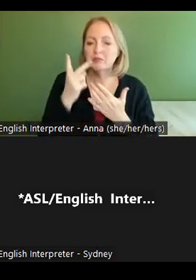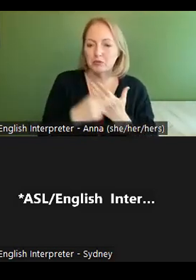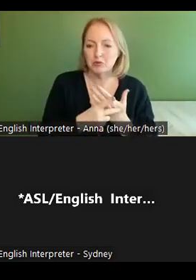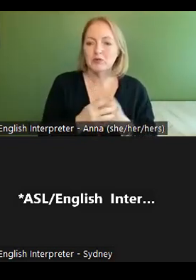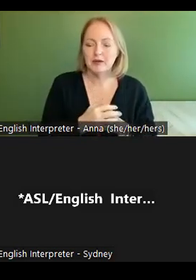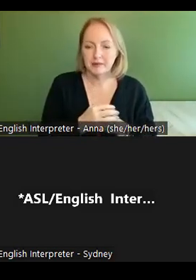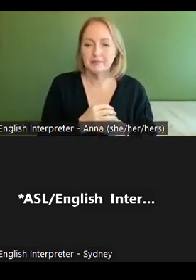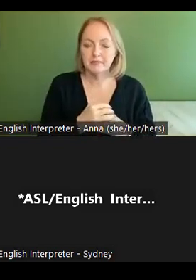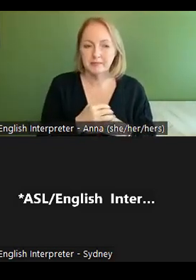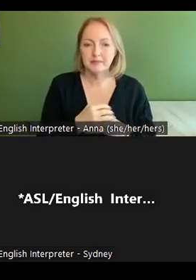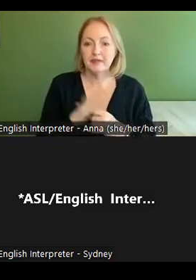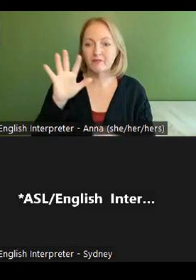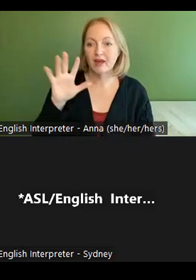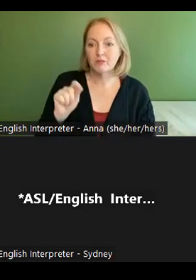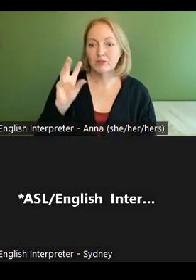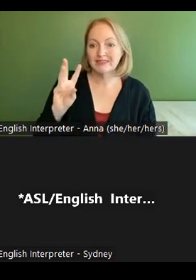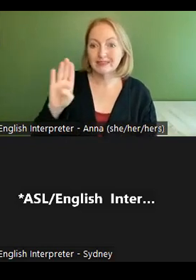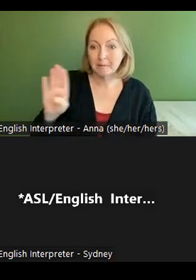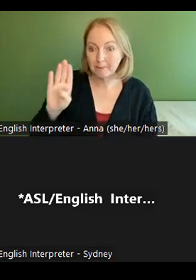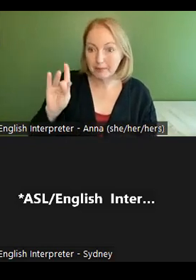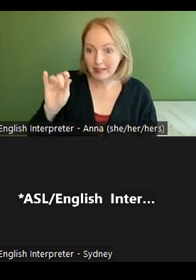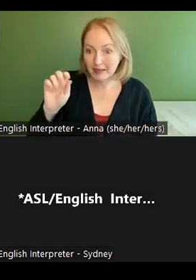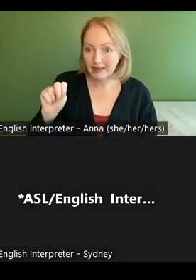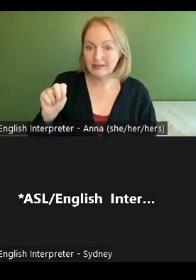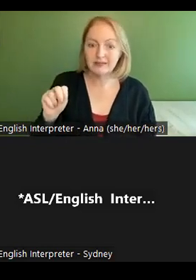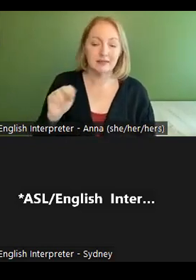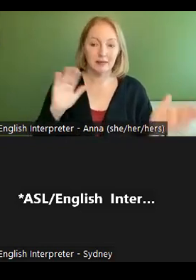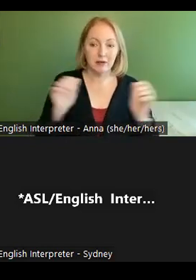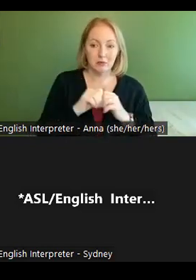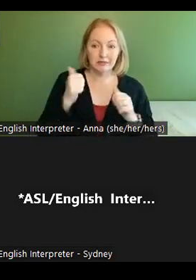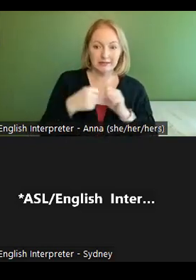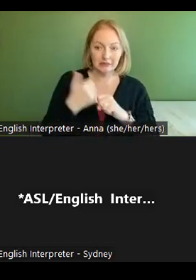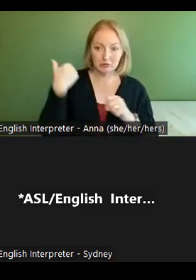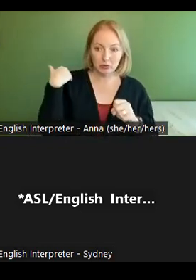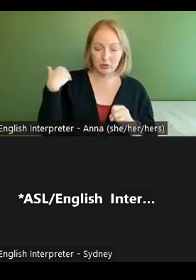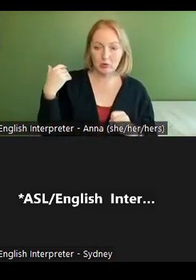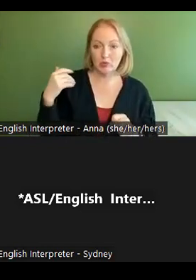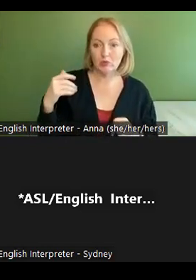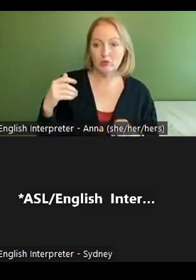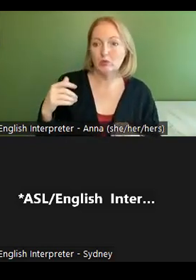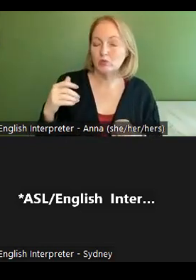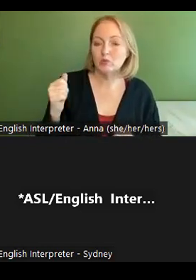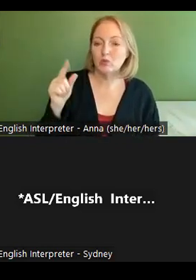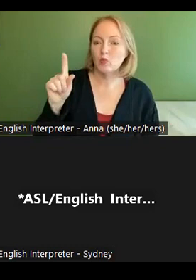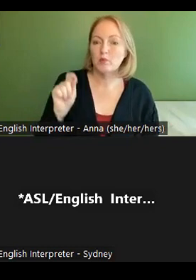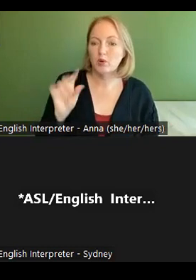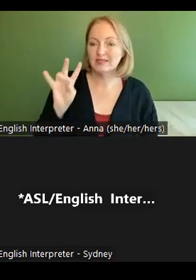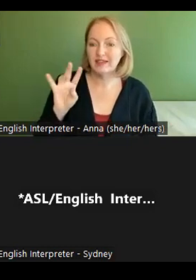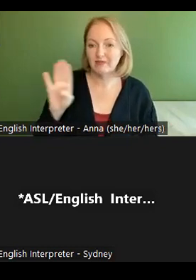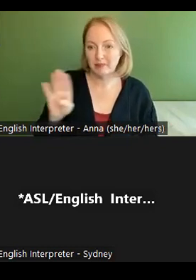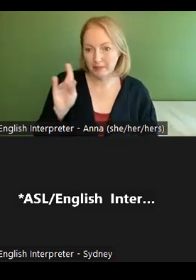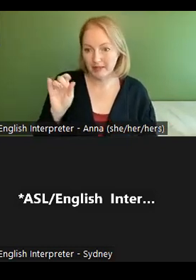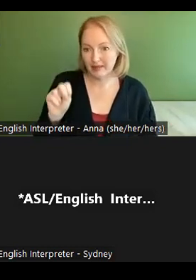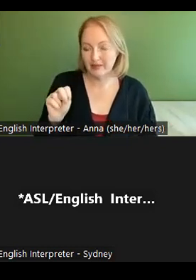of $5.6 billion. 10 years ago, in 1819, only $1.7 billion